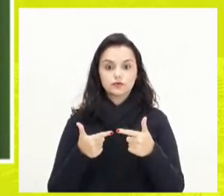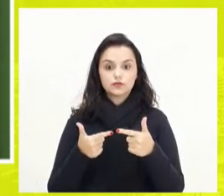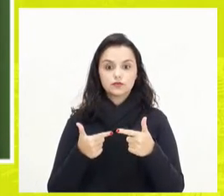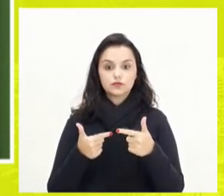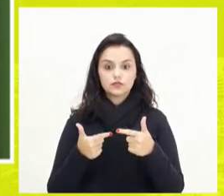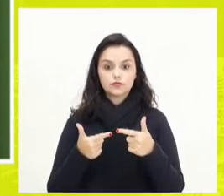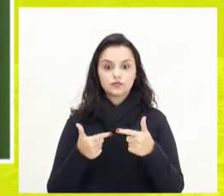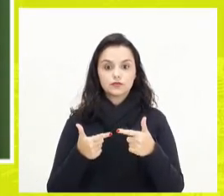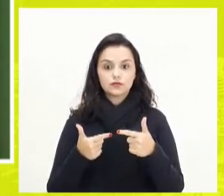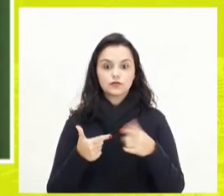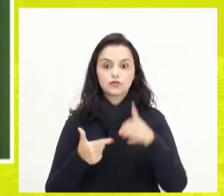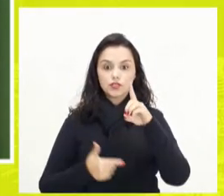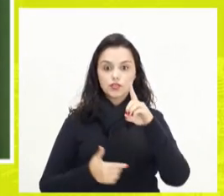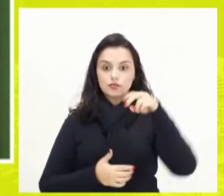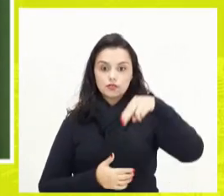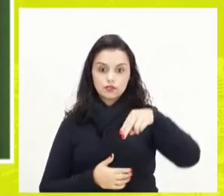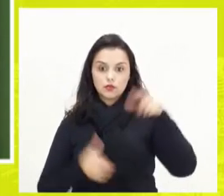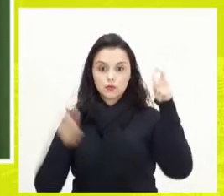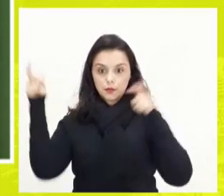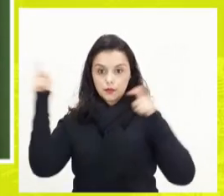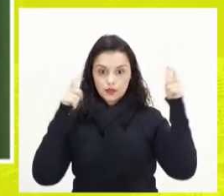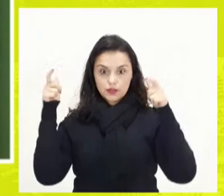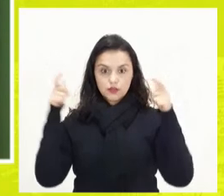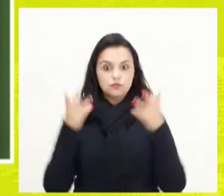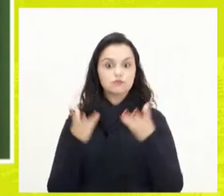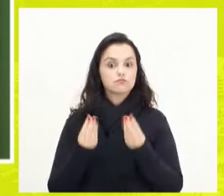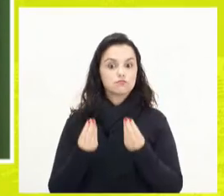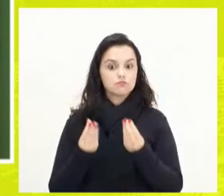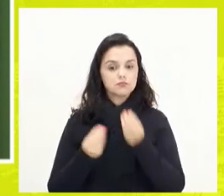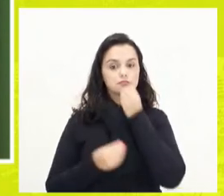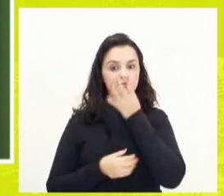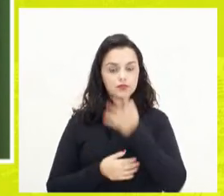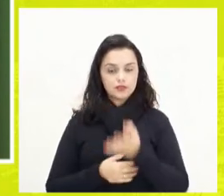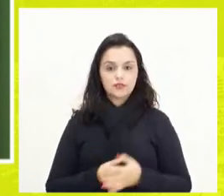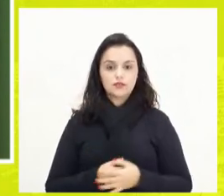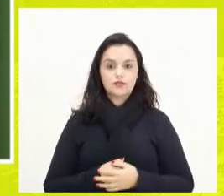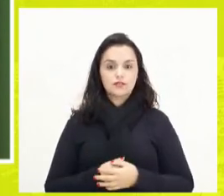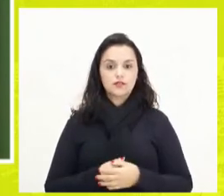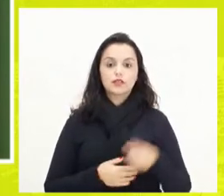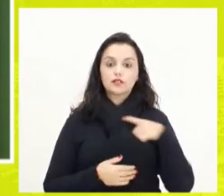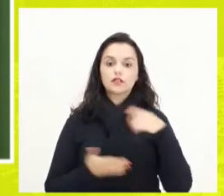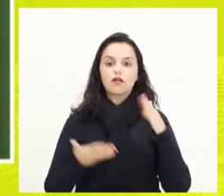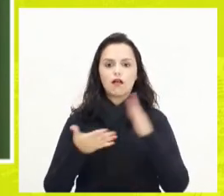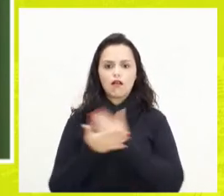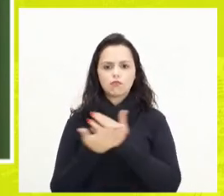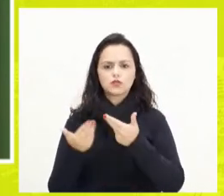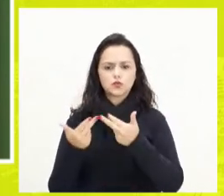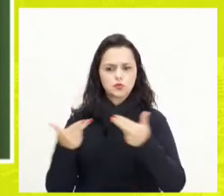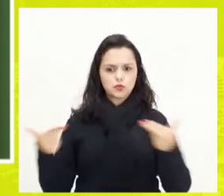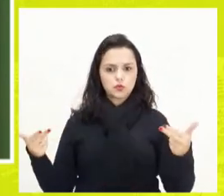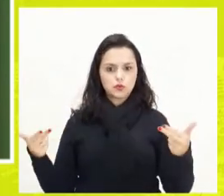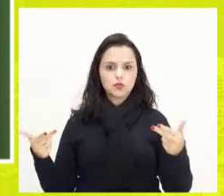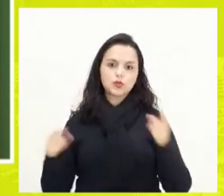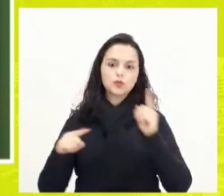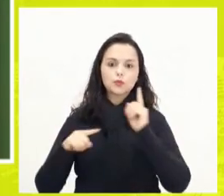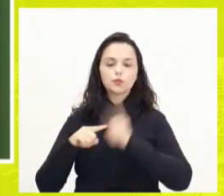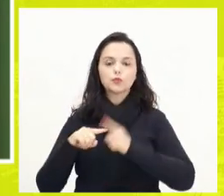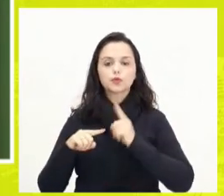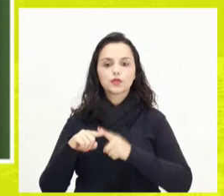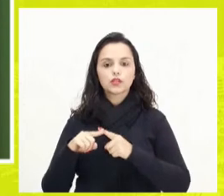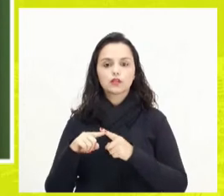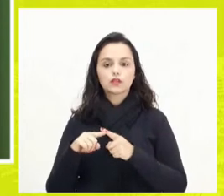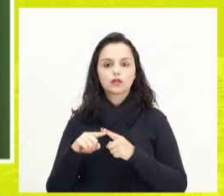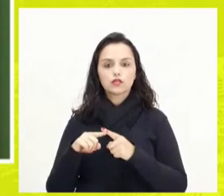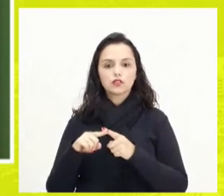they worked with the mexican national direction they worked very